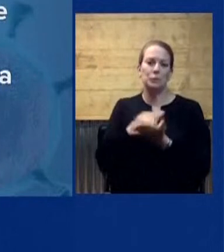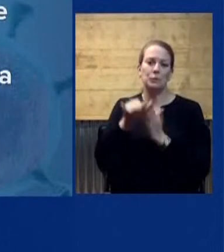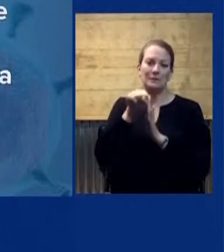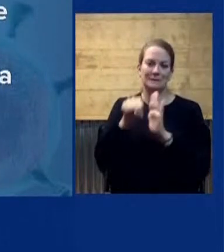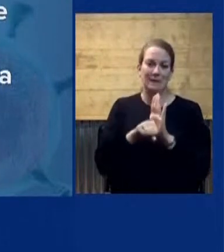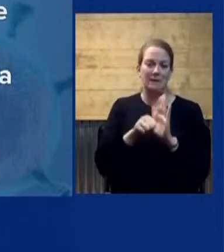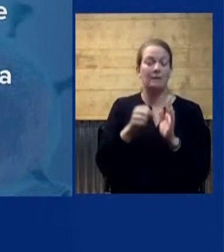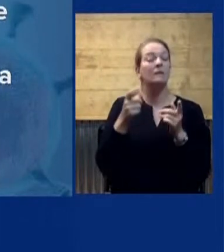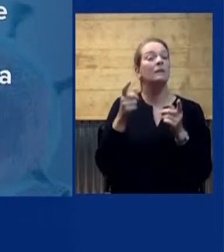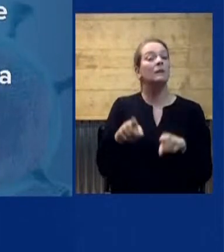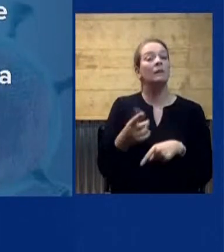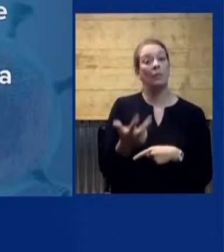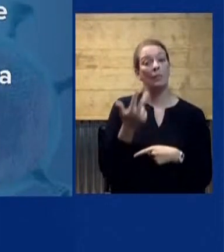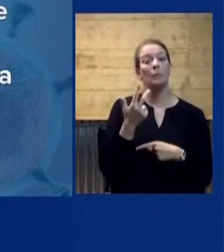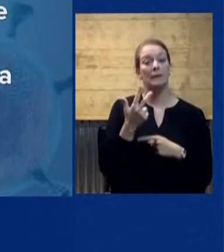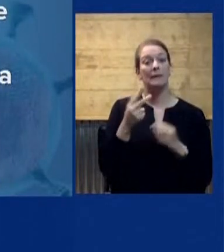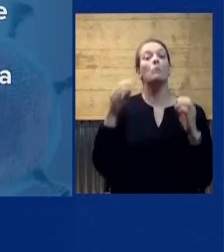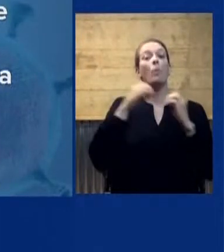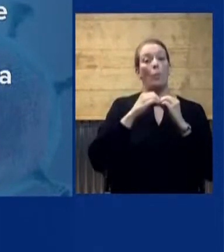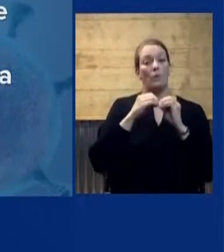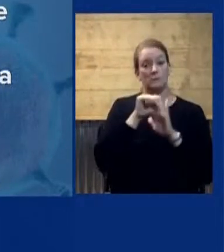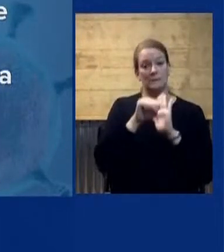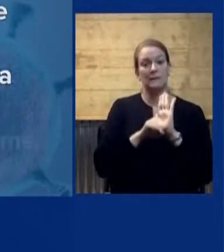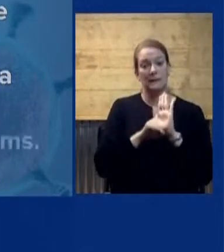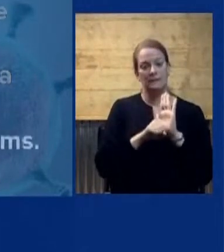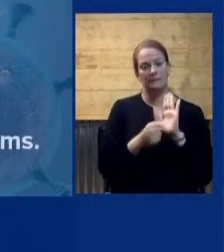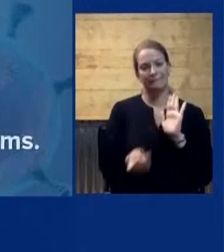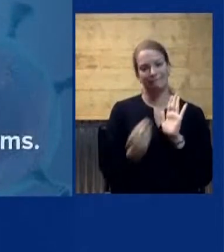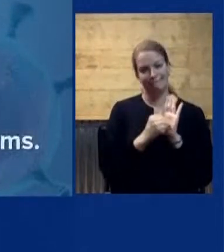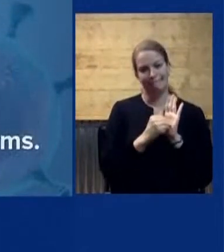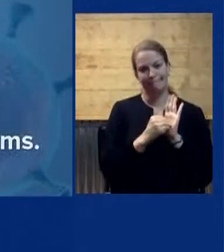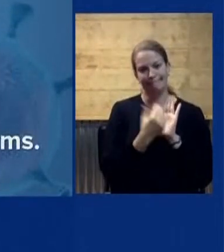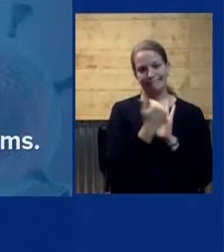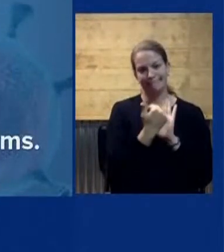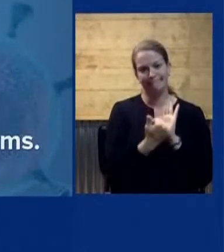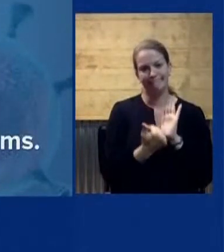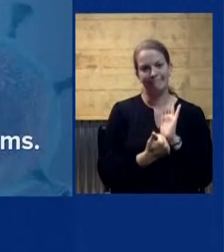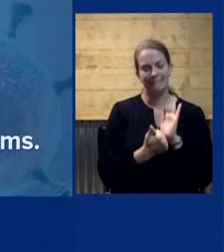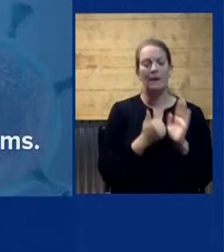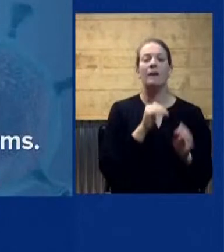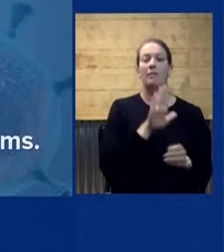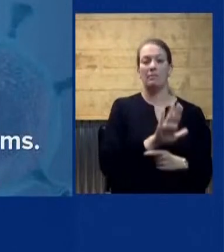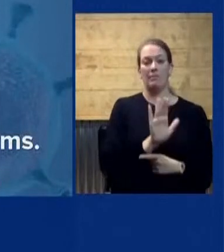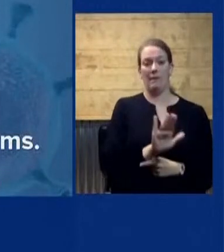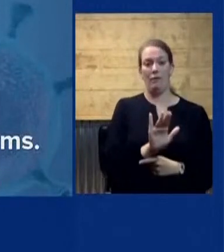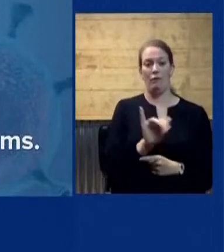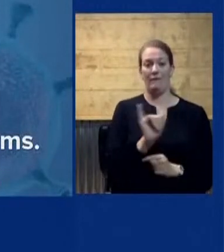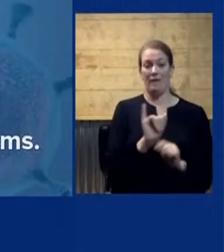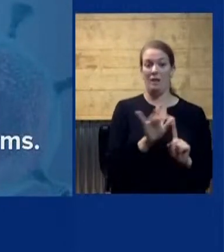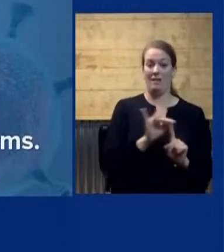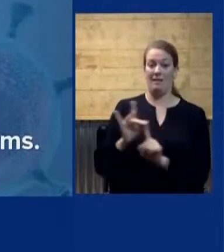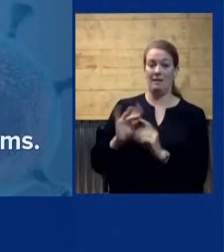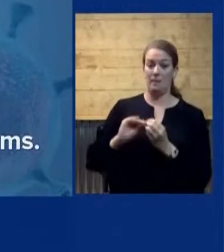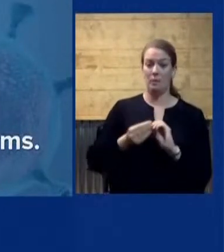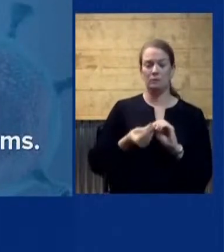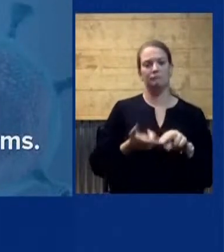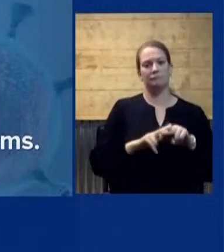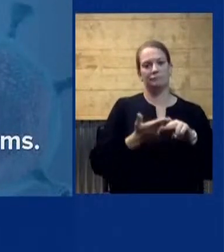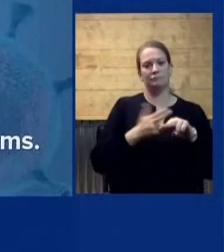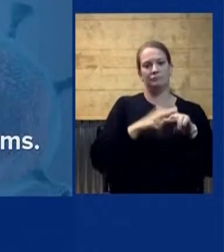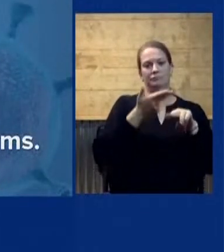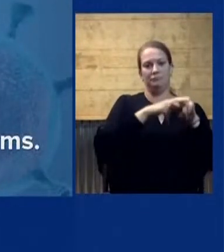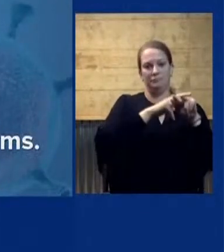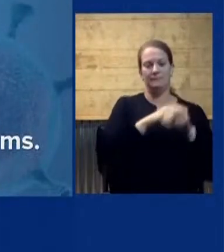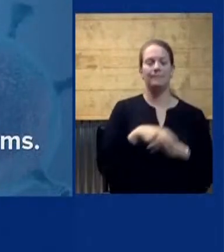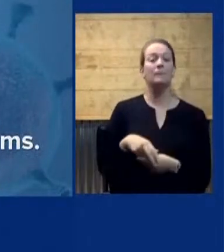threshold because the infection numbers in these states are increasing. Total is 19.